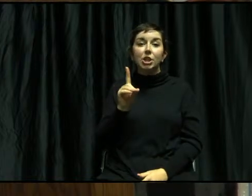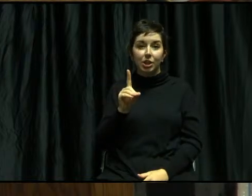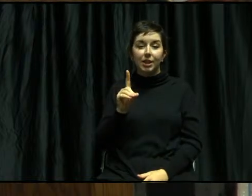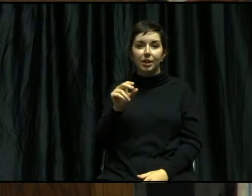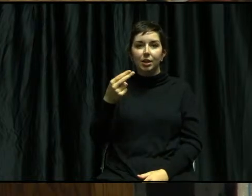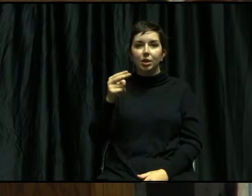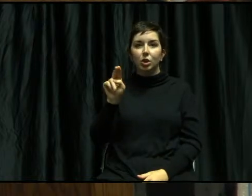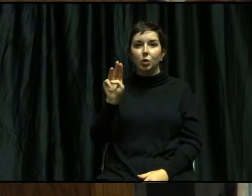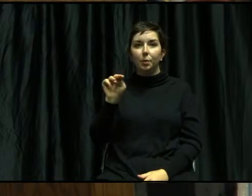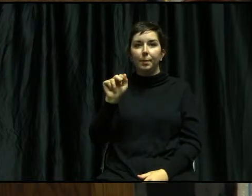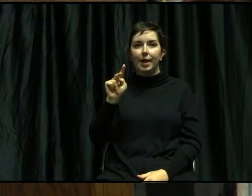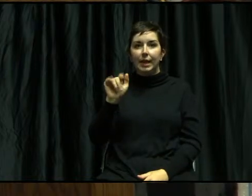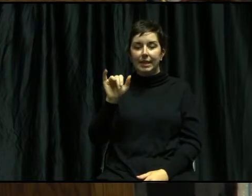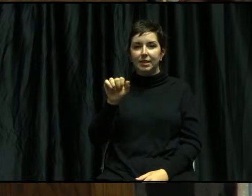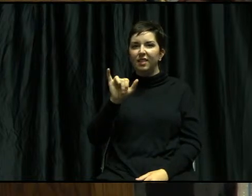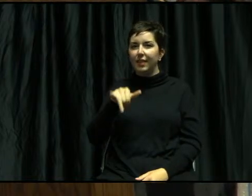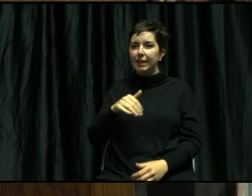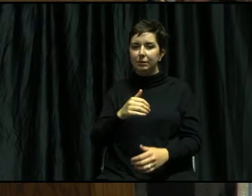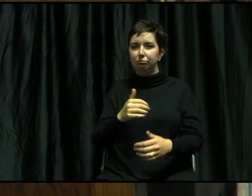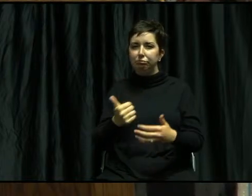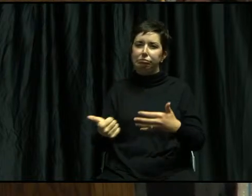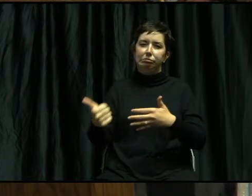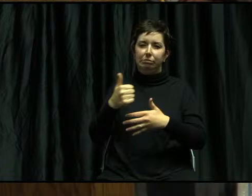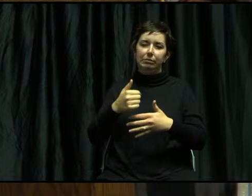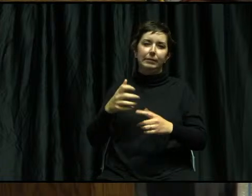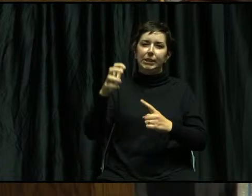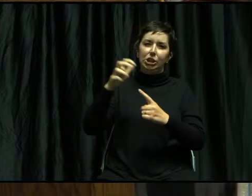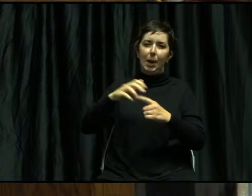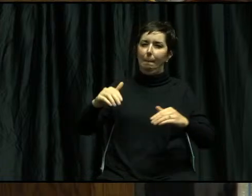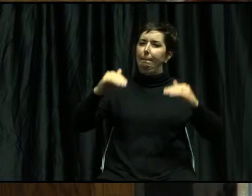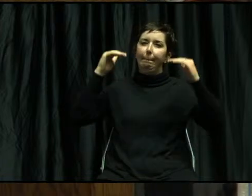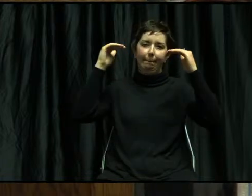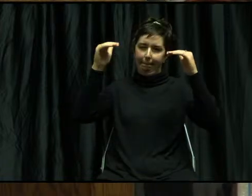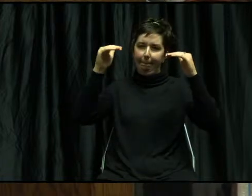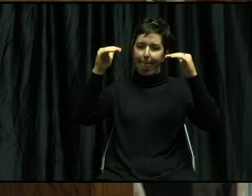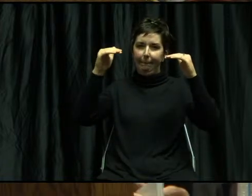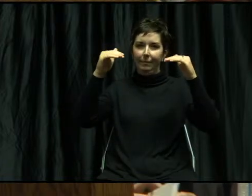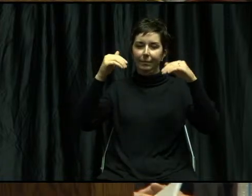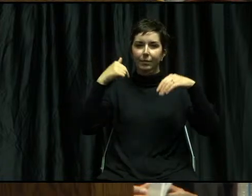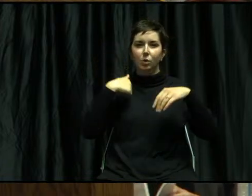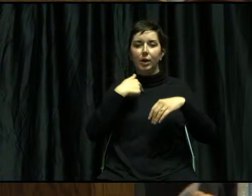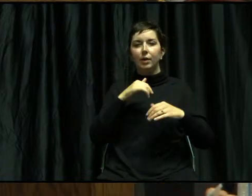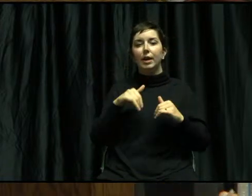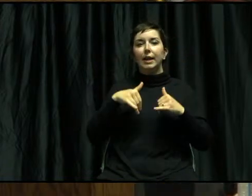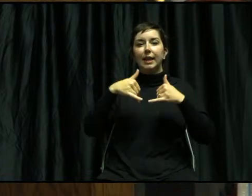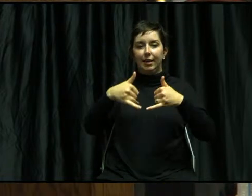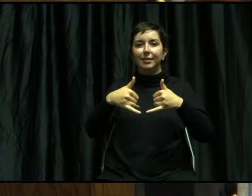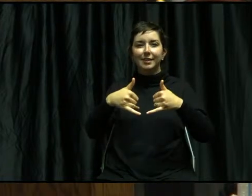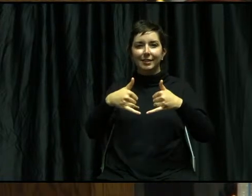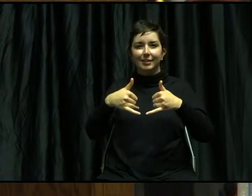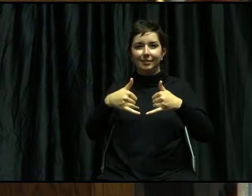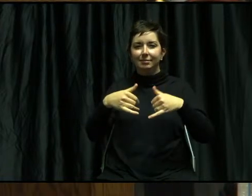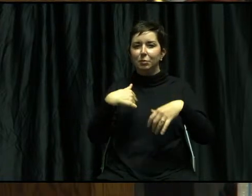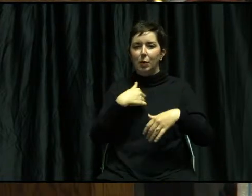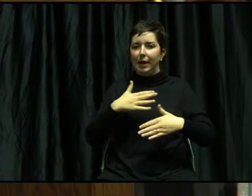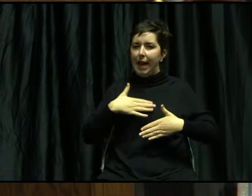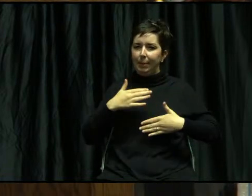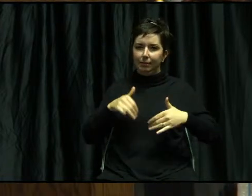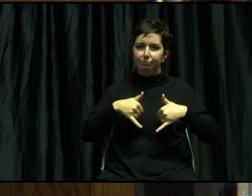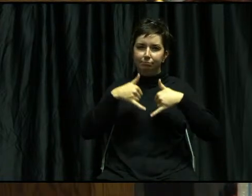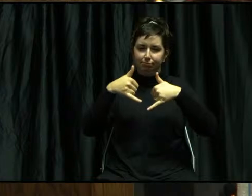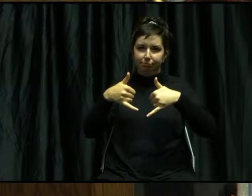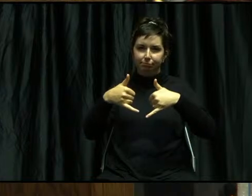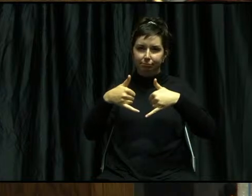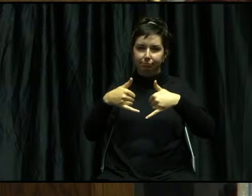State University confers upon an individual, and we are pleased to award such a degree today.